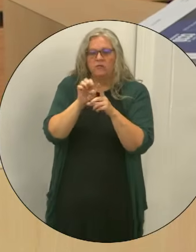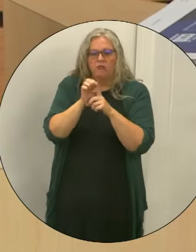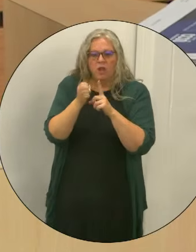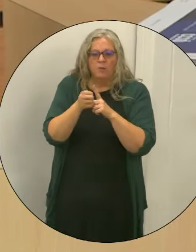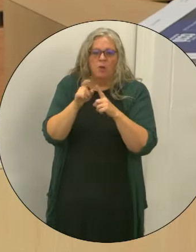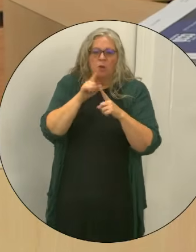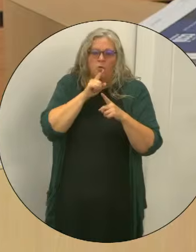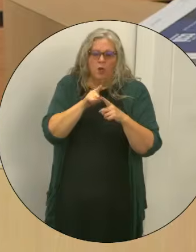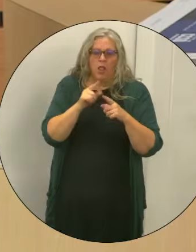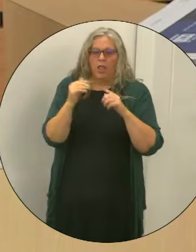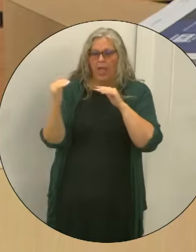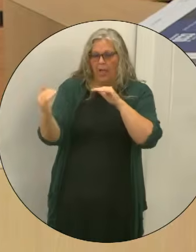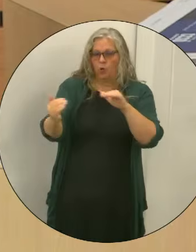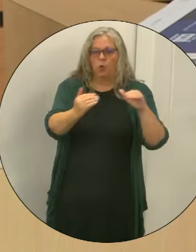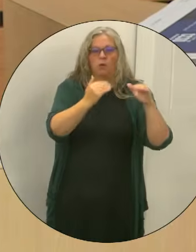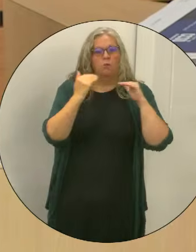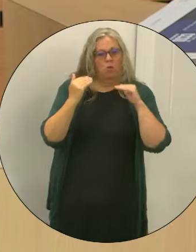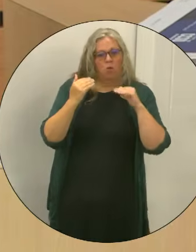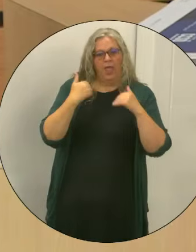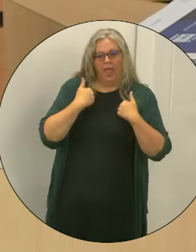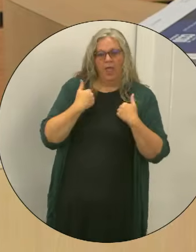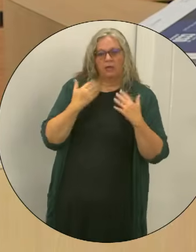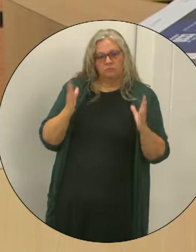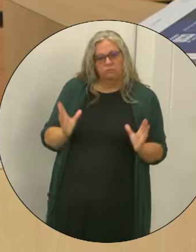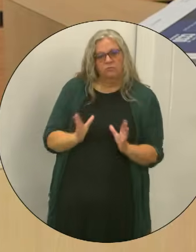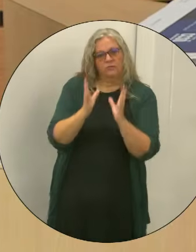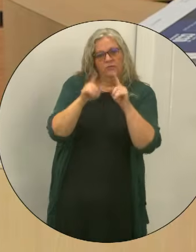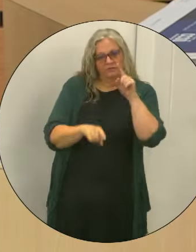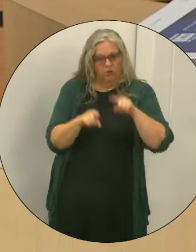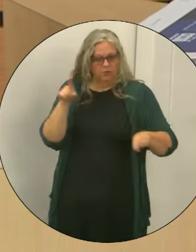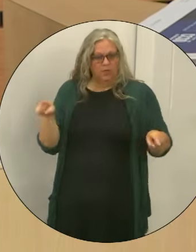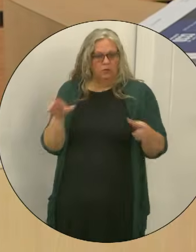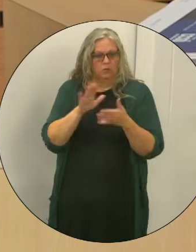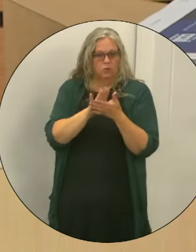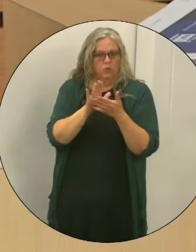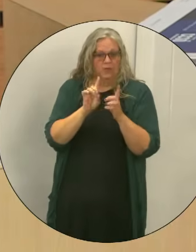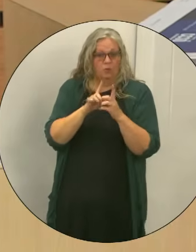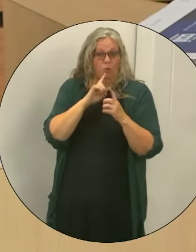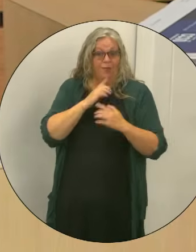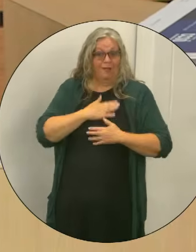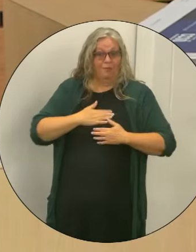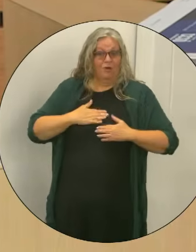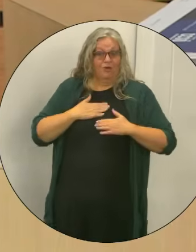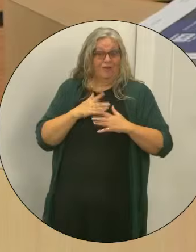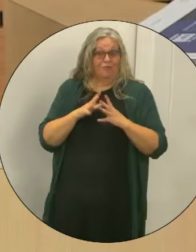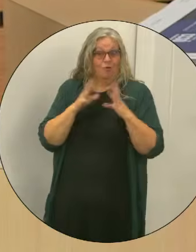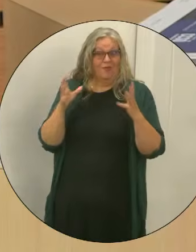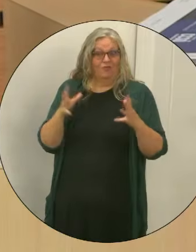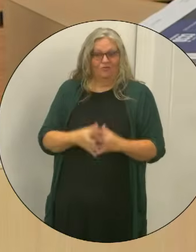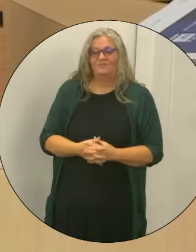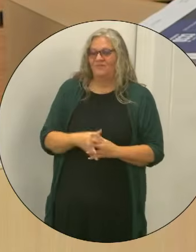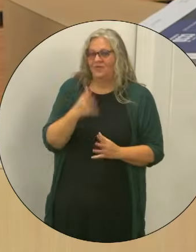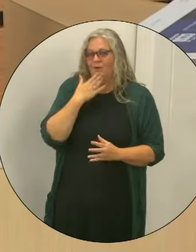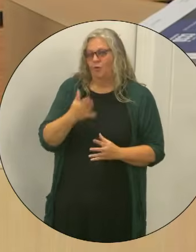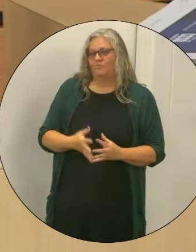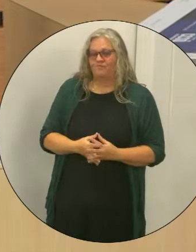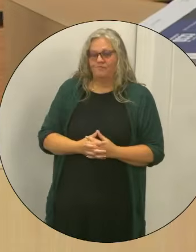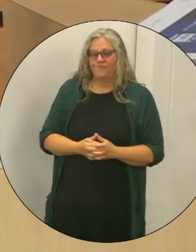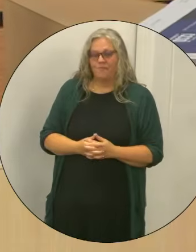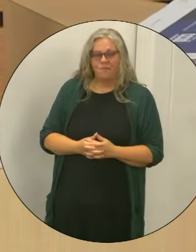very equitable and promotes the diversity in our district. And I so appreciate that so much. Thank you.